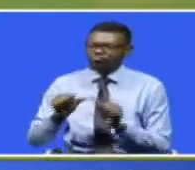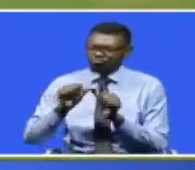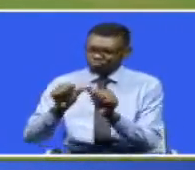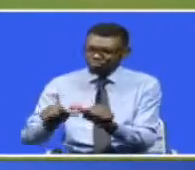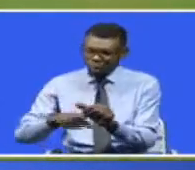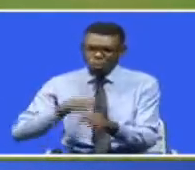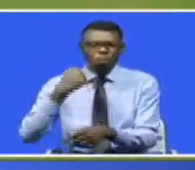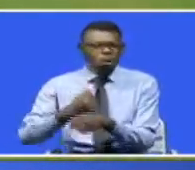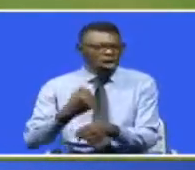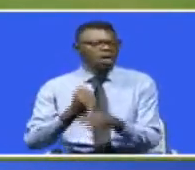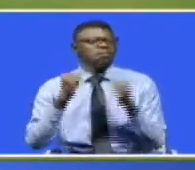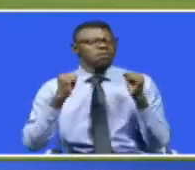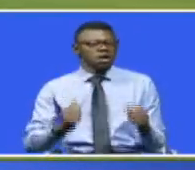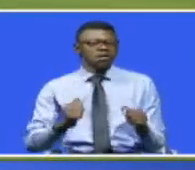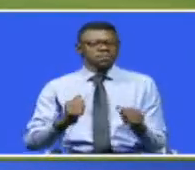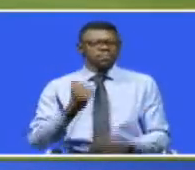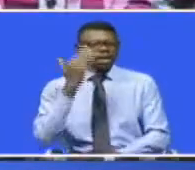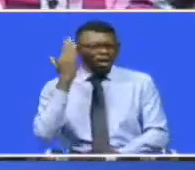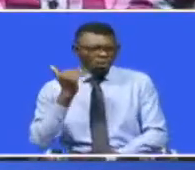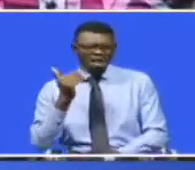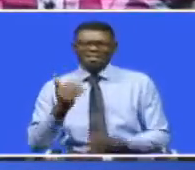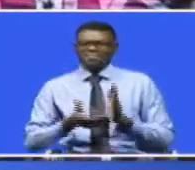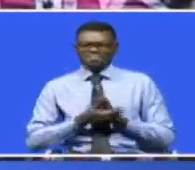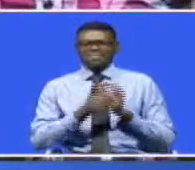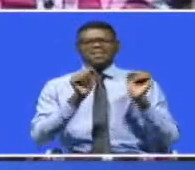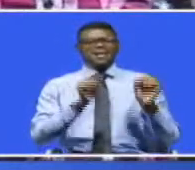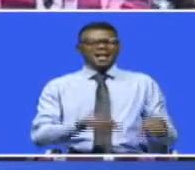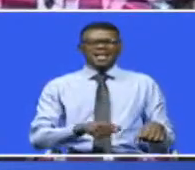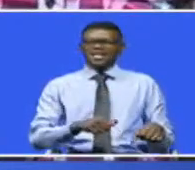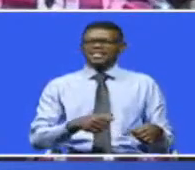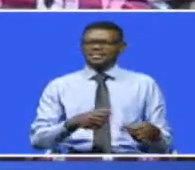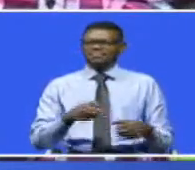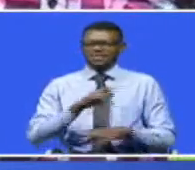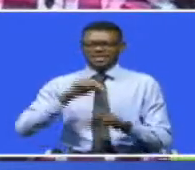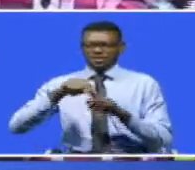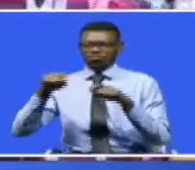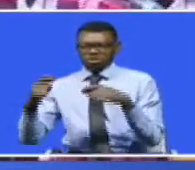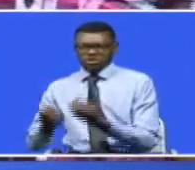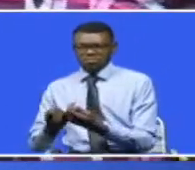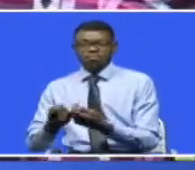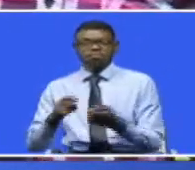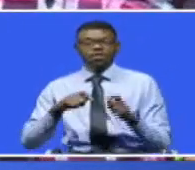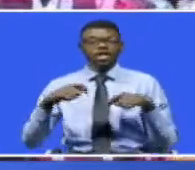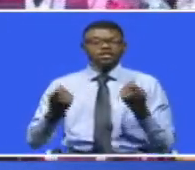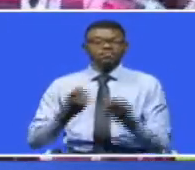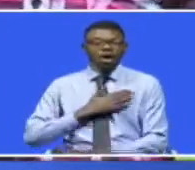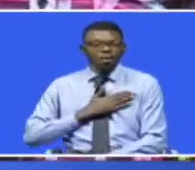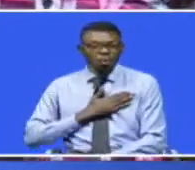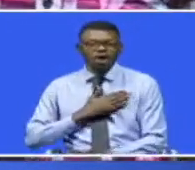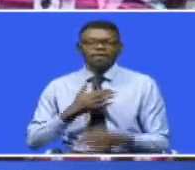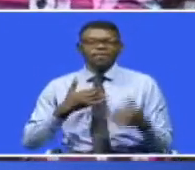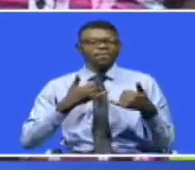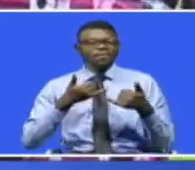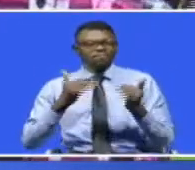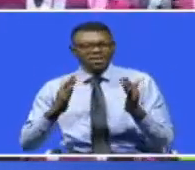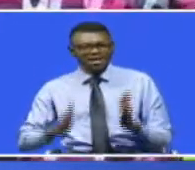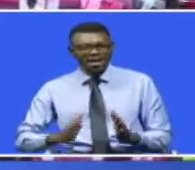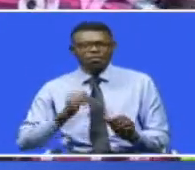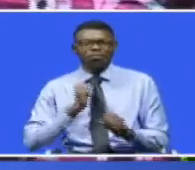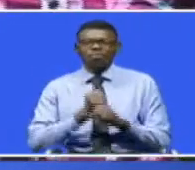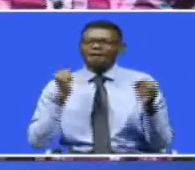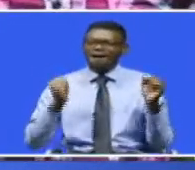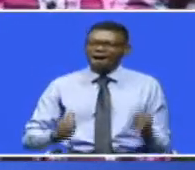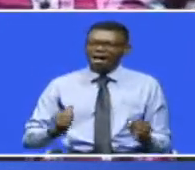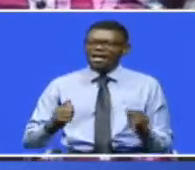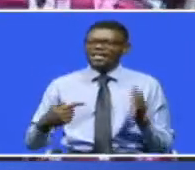tuna make at least cause ni kitu tunaweza fanya kama national team. Na na believe venye team iko, venye wachezaji wanajipush hard na technical